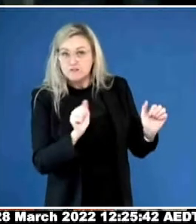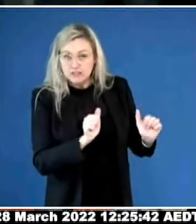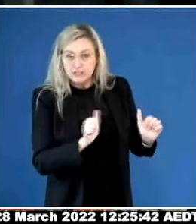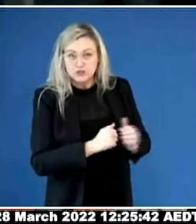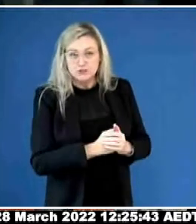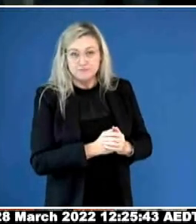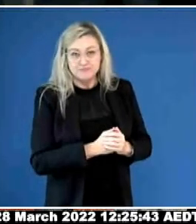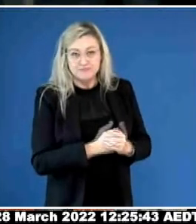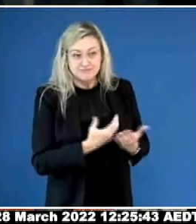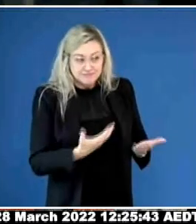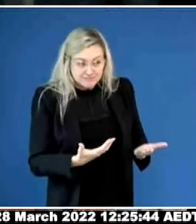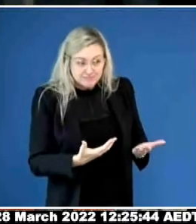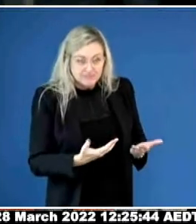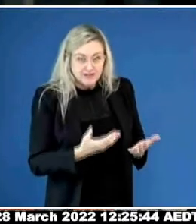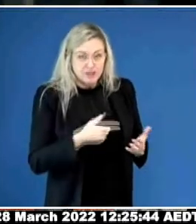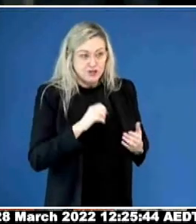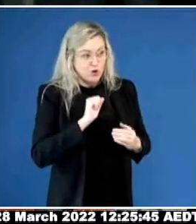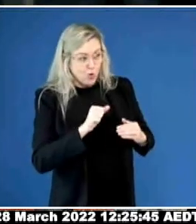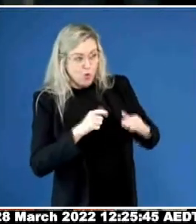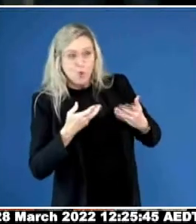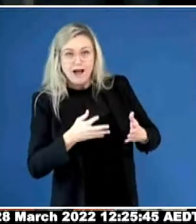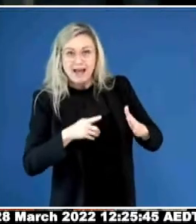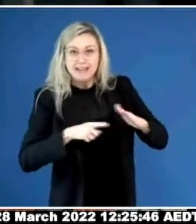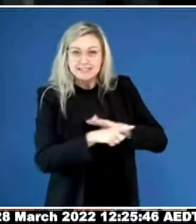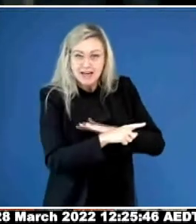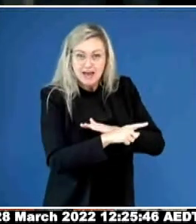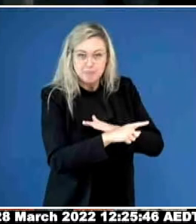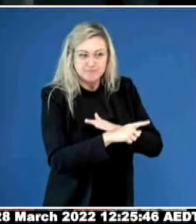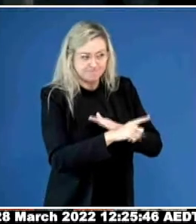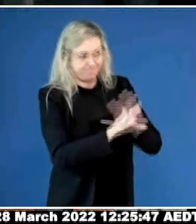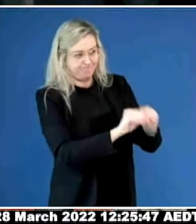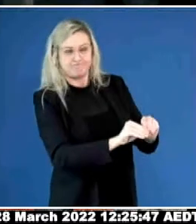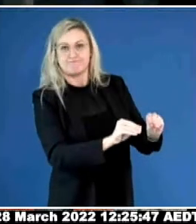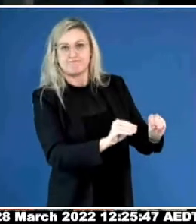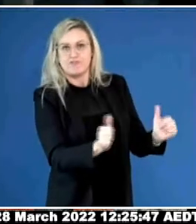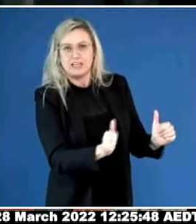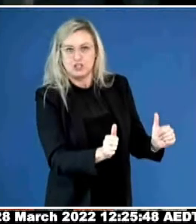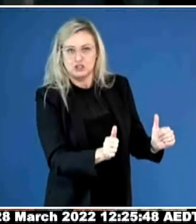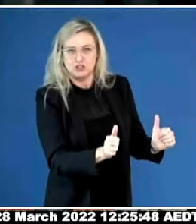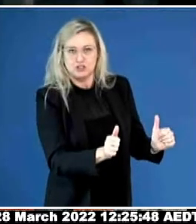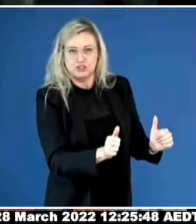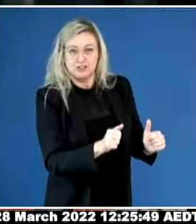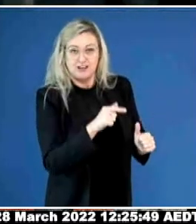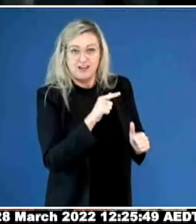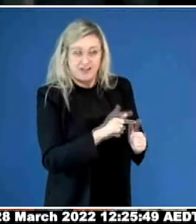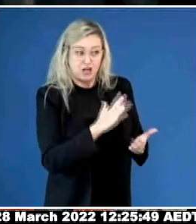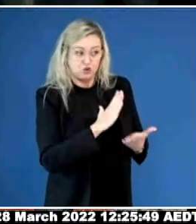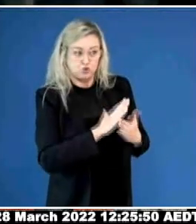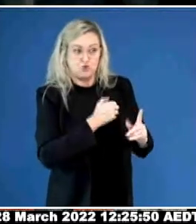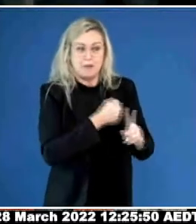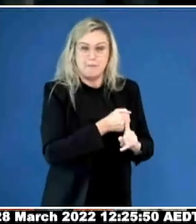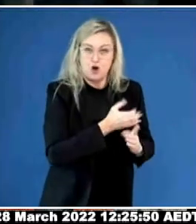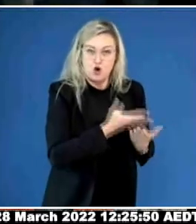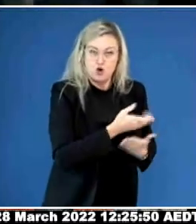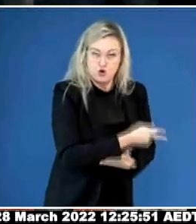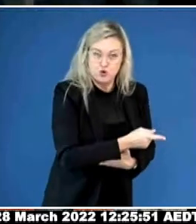there was no way to get out of the house. And this had an impact on you. And you lost that